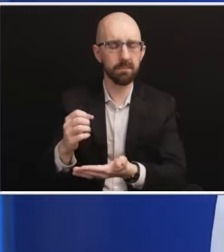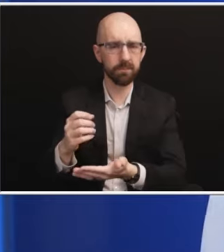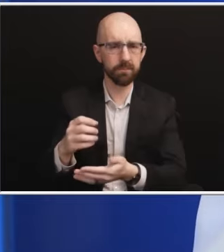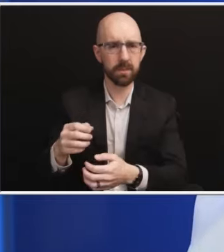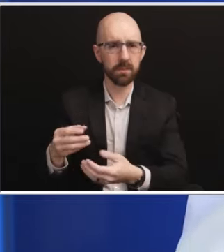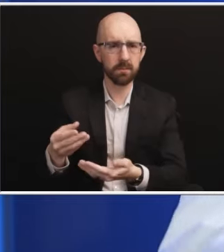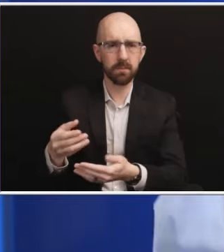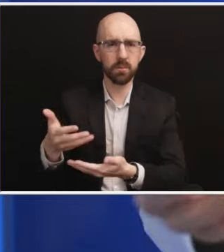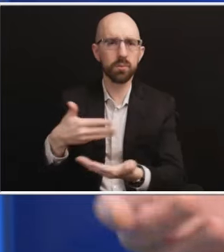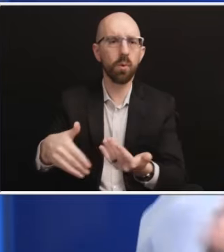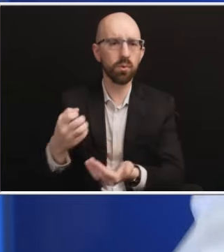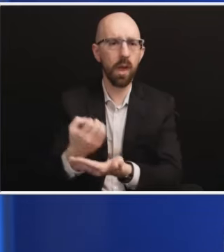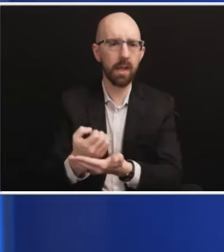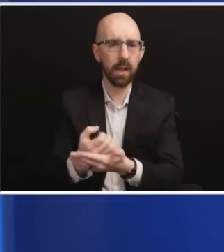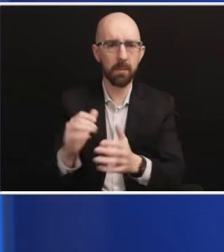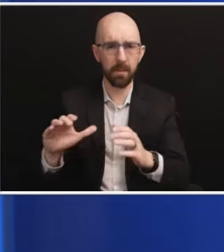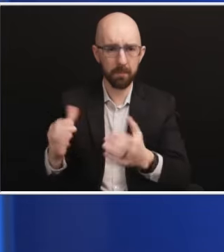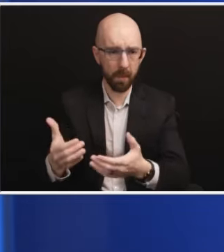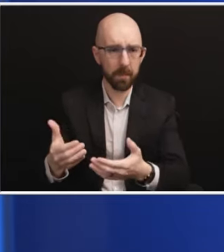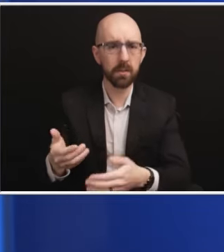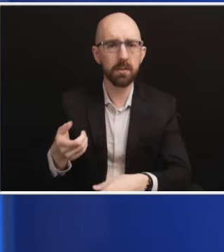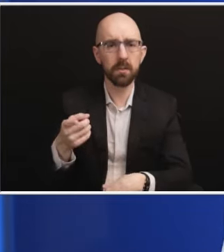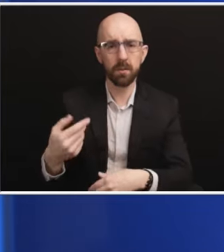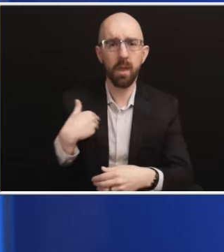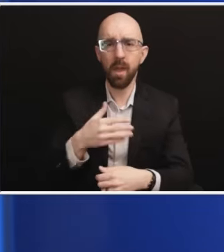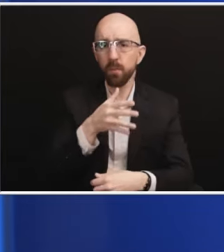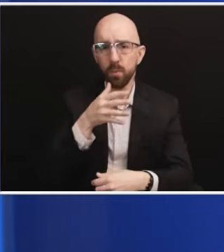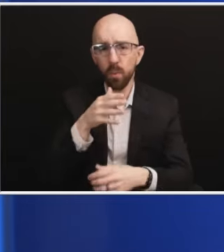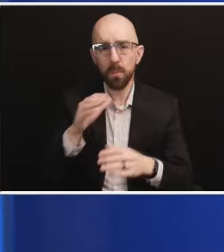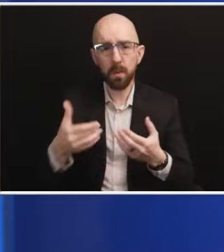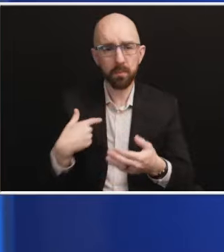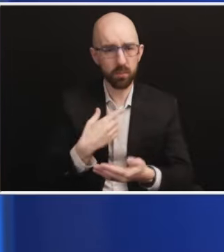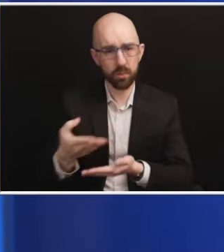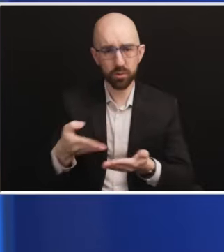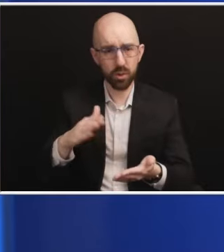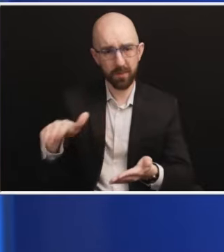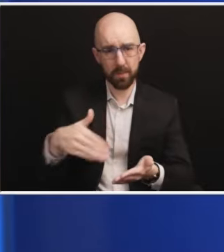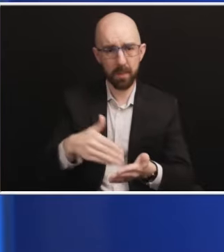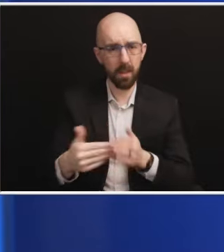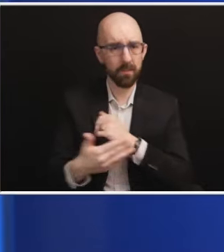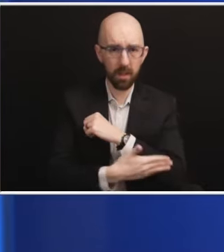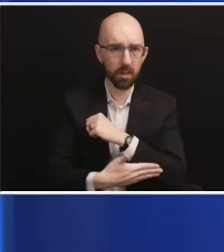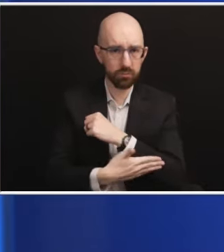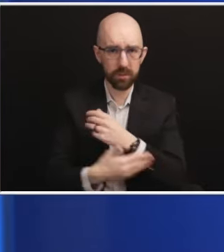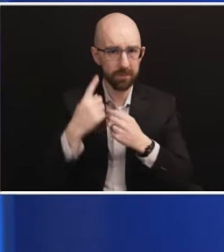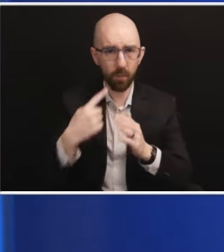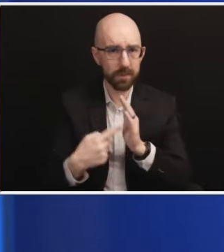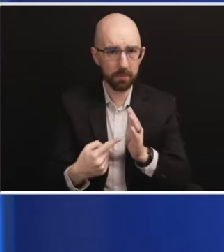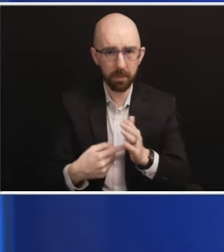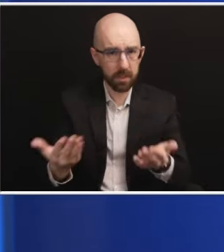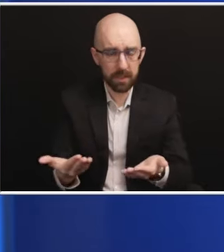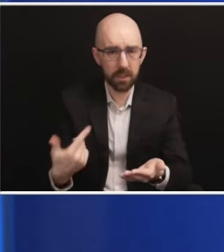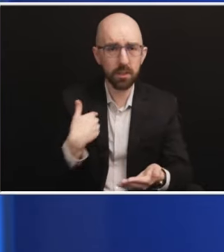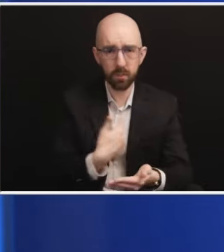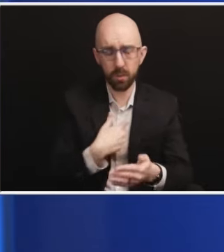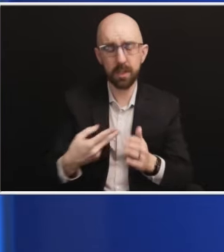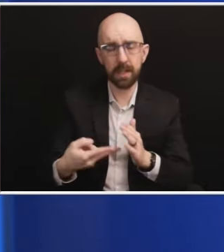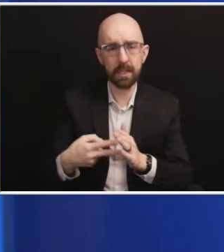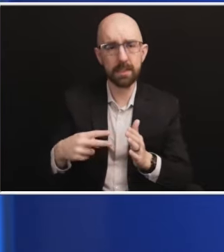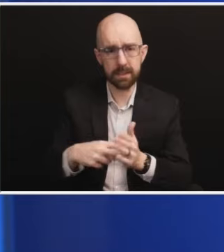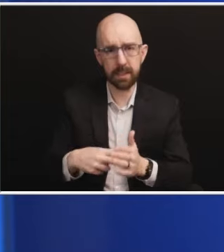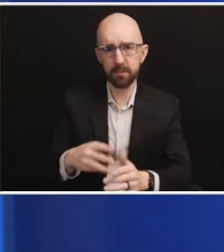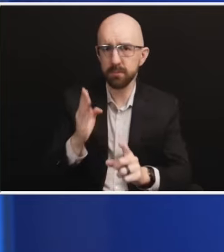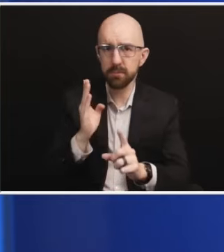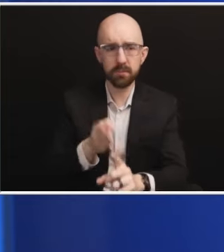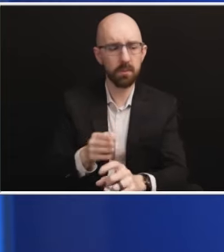patient population, demographics. We have a rural population that we serve in the middle of the country. So we're intent and working